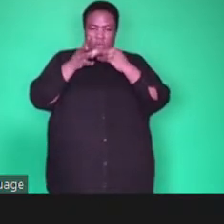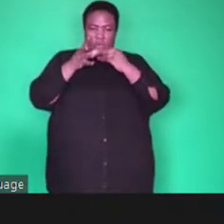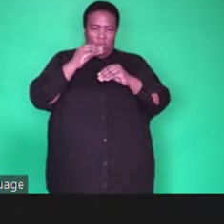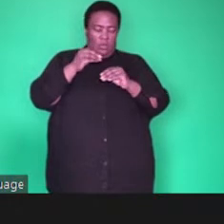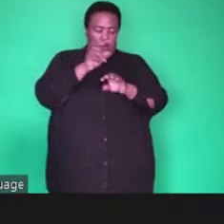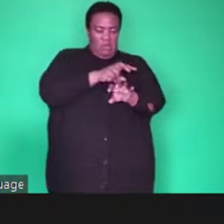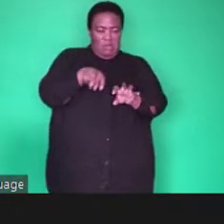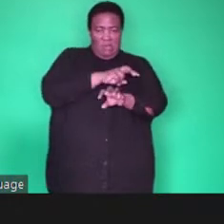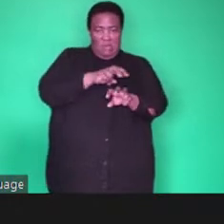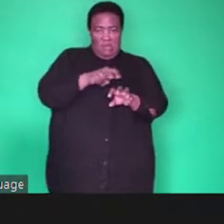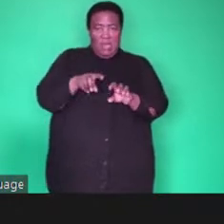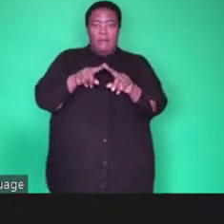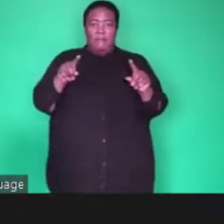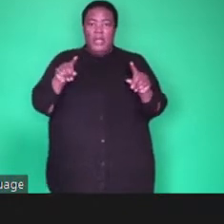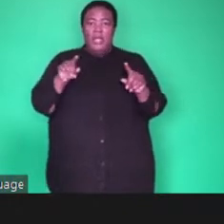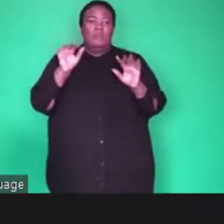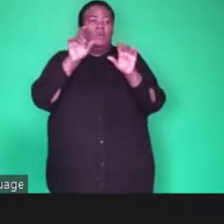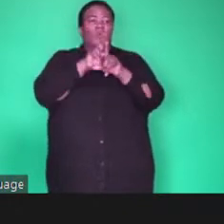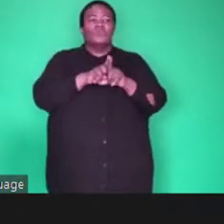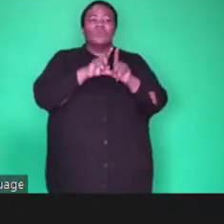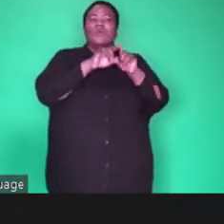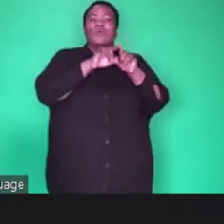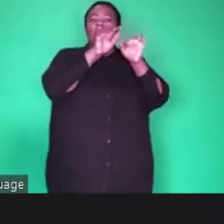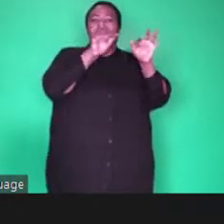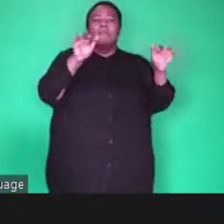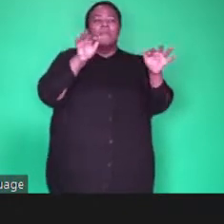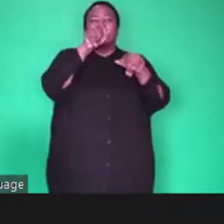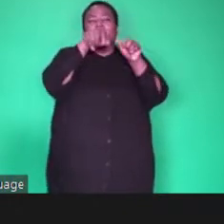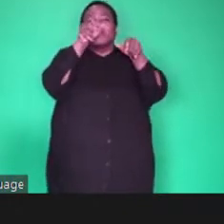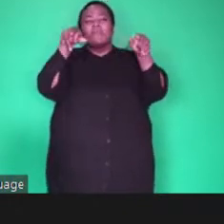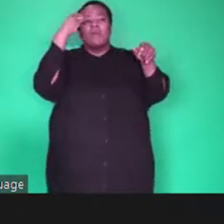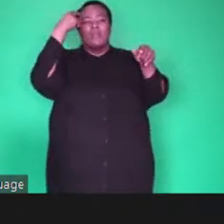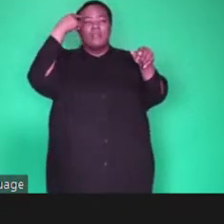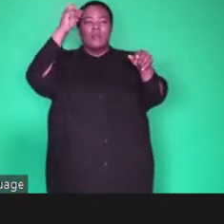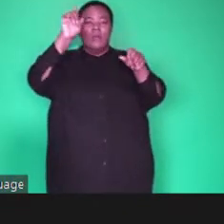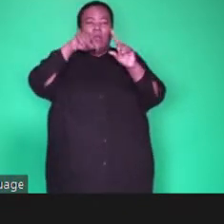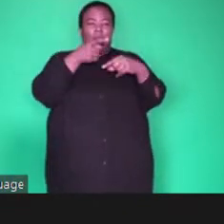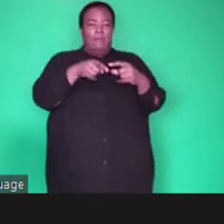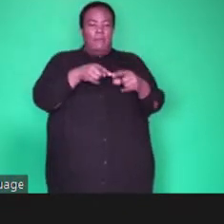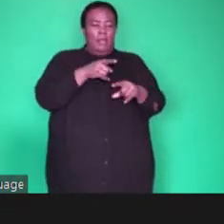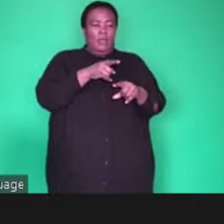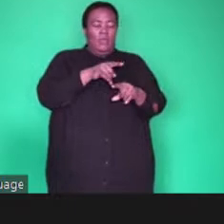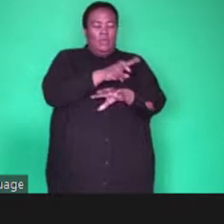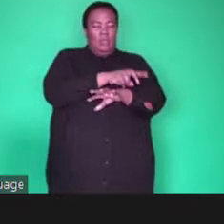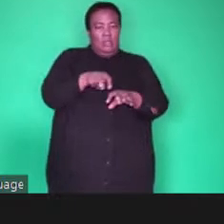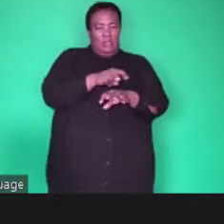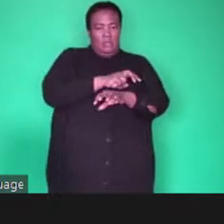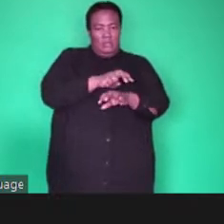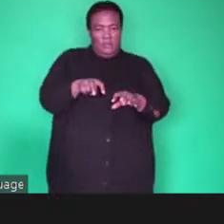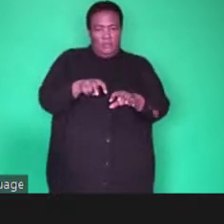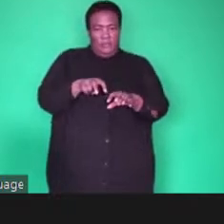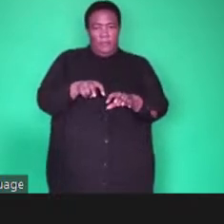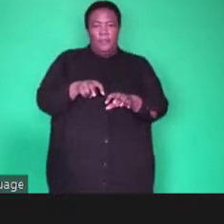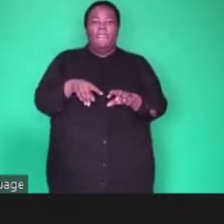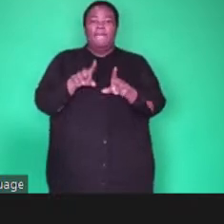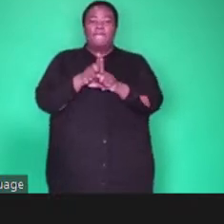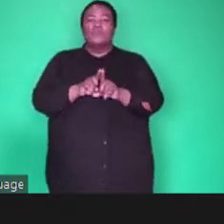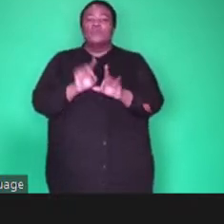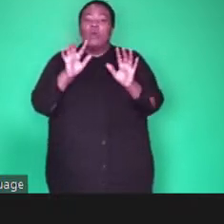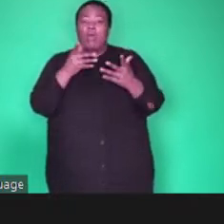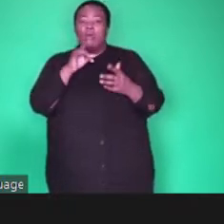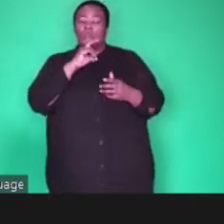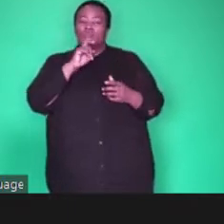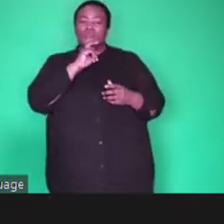sentiment or public opinion around migration. And we've been experimenting as well together with the University of Liverpool on how to use Twitter